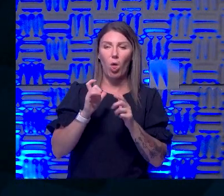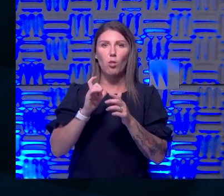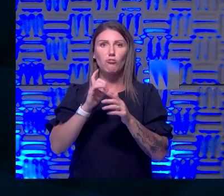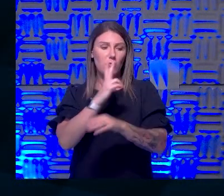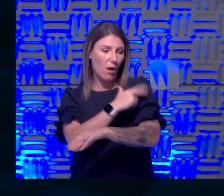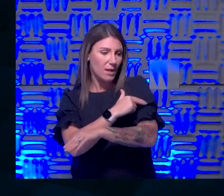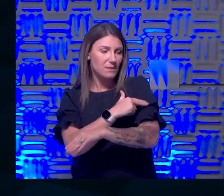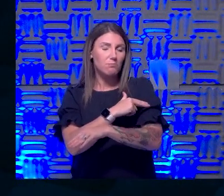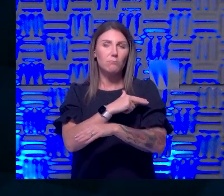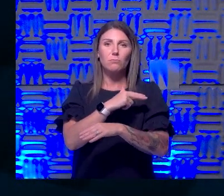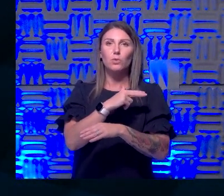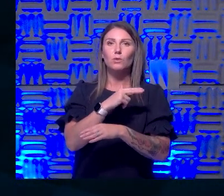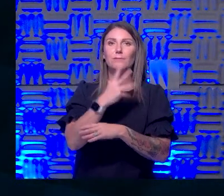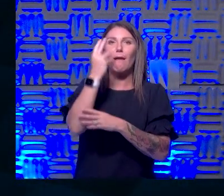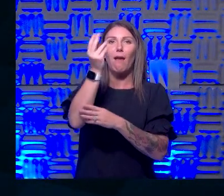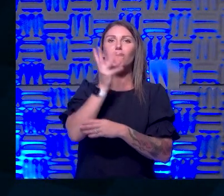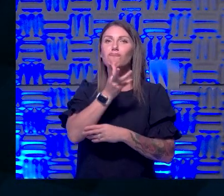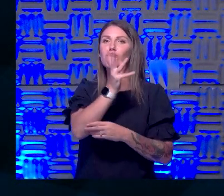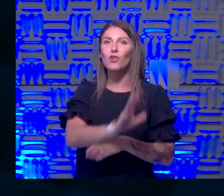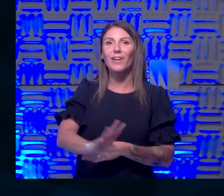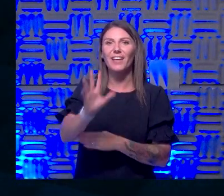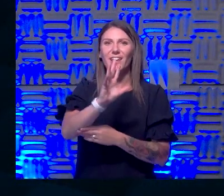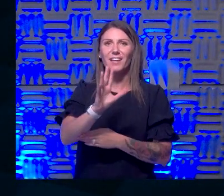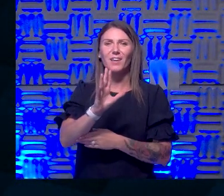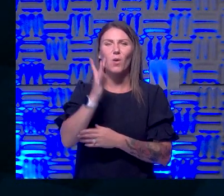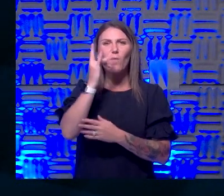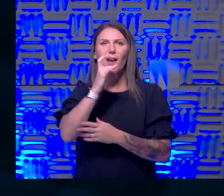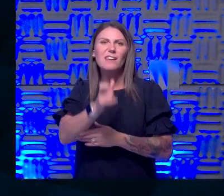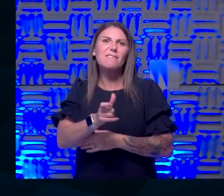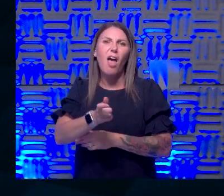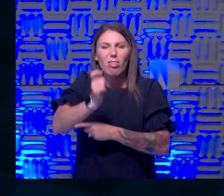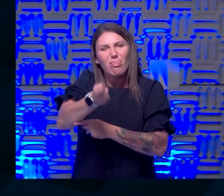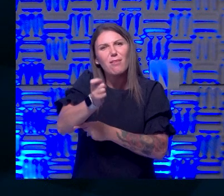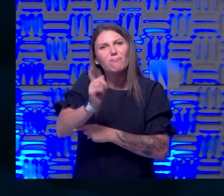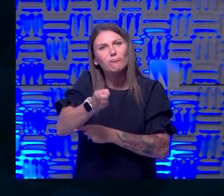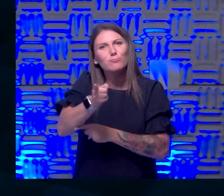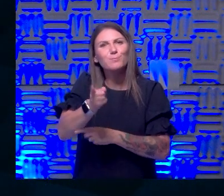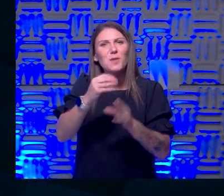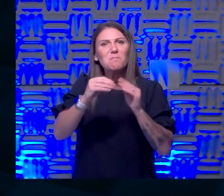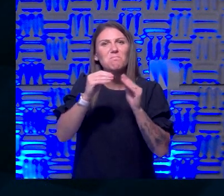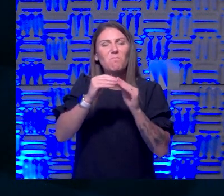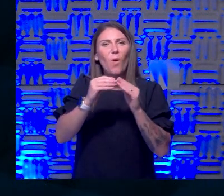rural areas. How do you speak to that? She wants to know, why don't you get tougher on them? Dr. Norman?